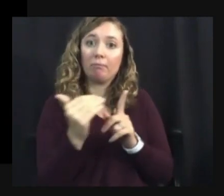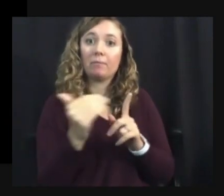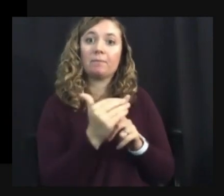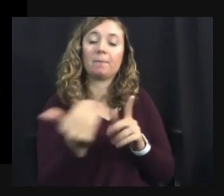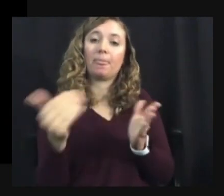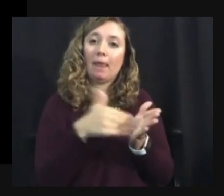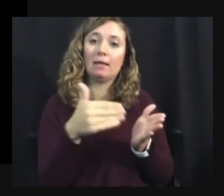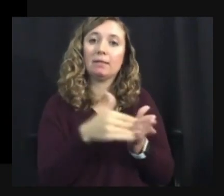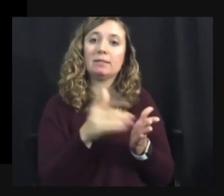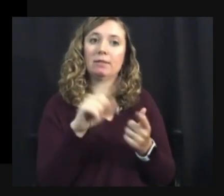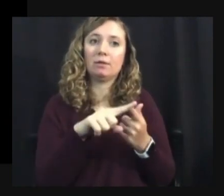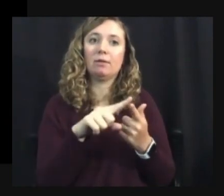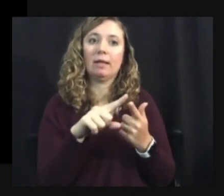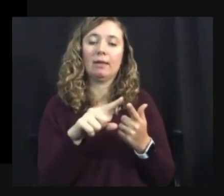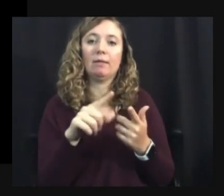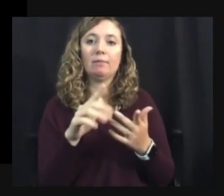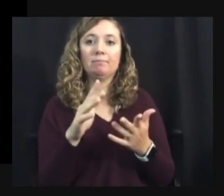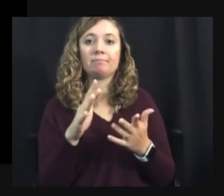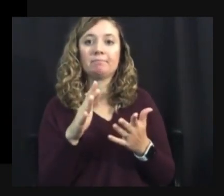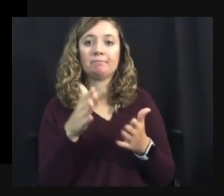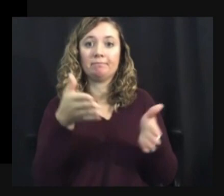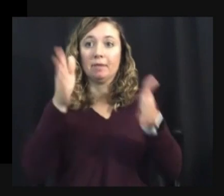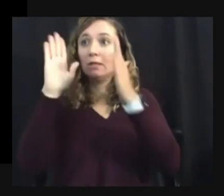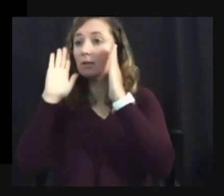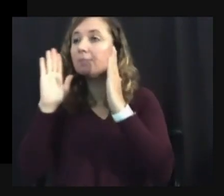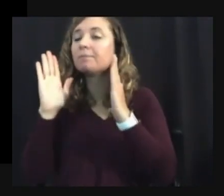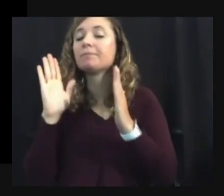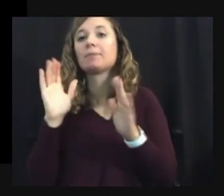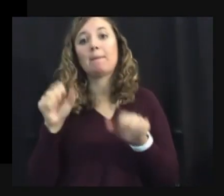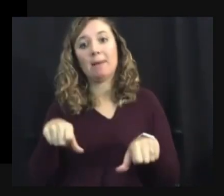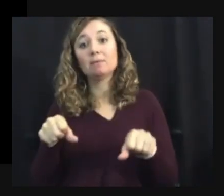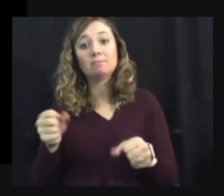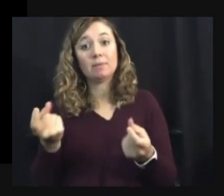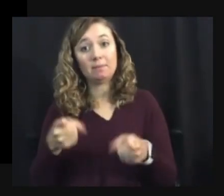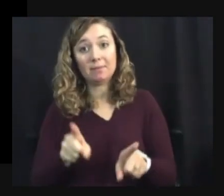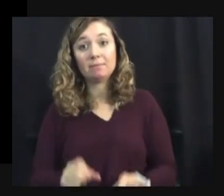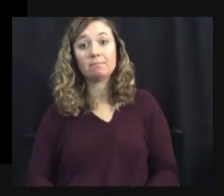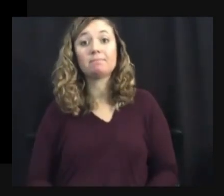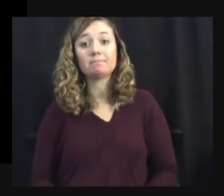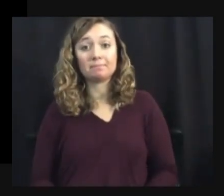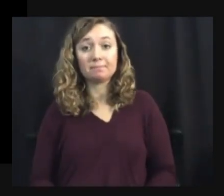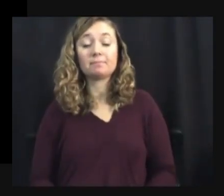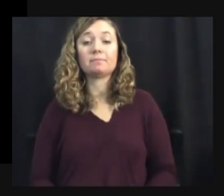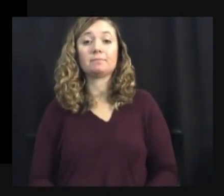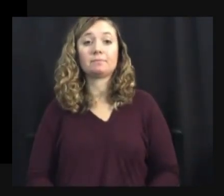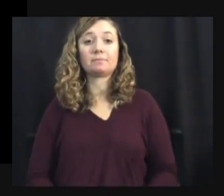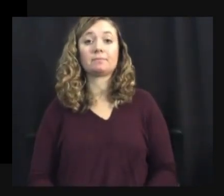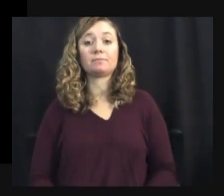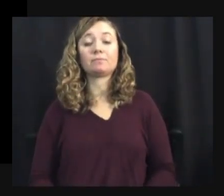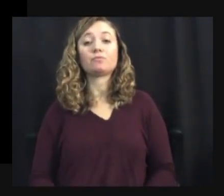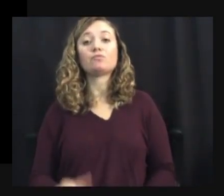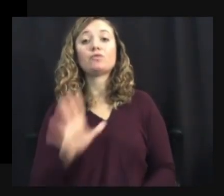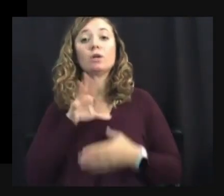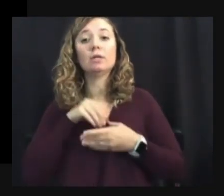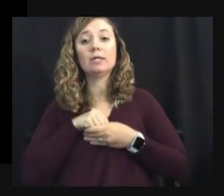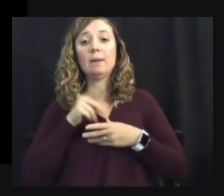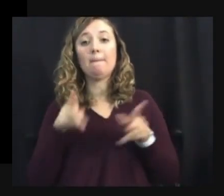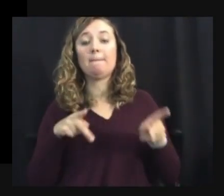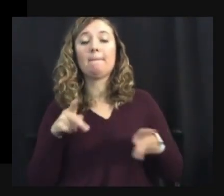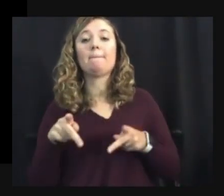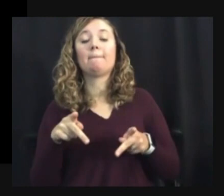get my attention. So that's very much possible. So it's autistic